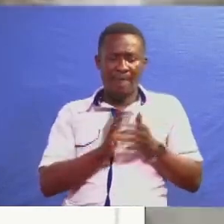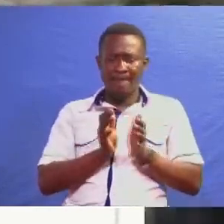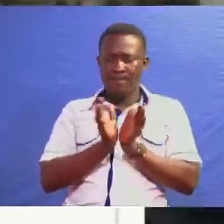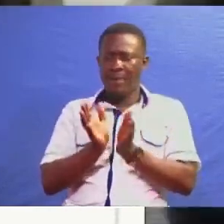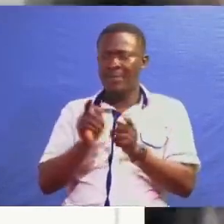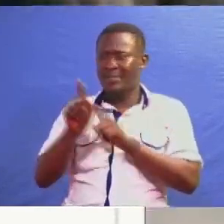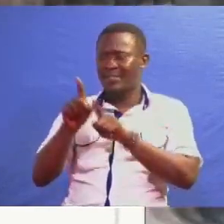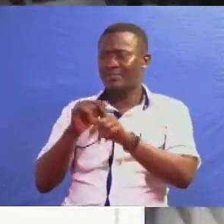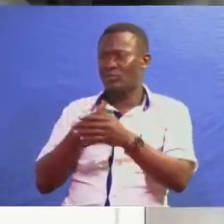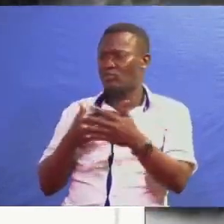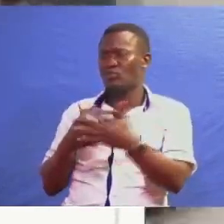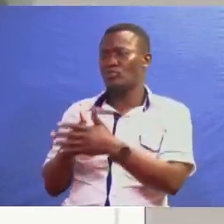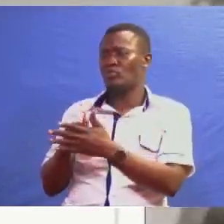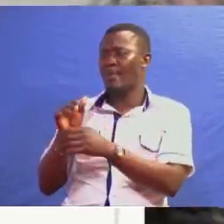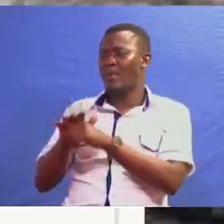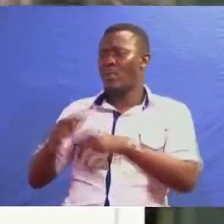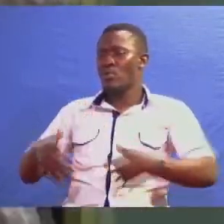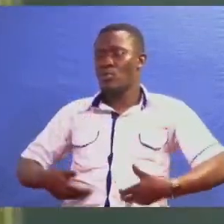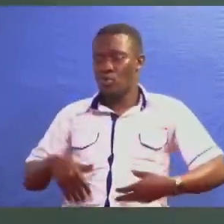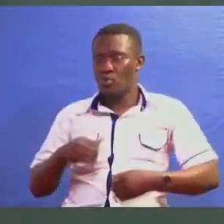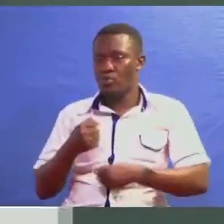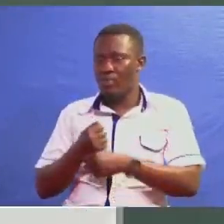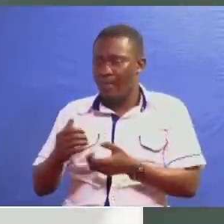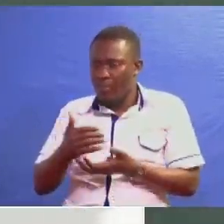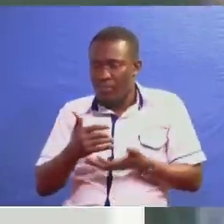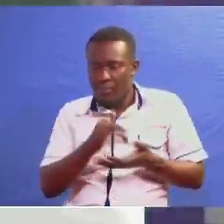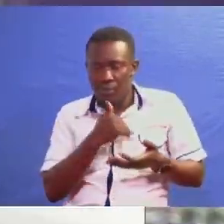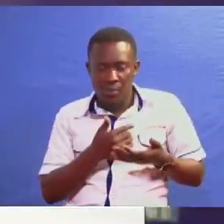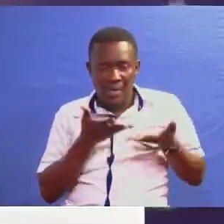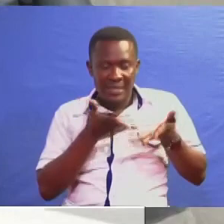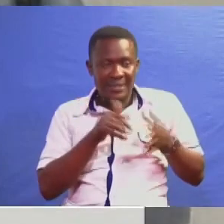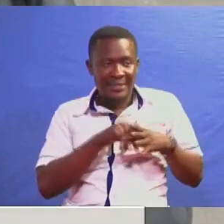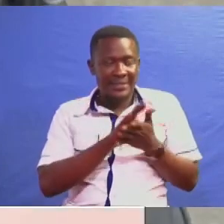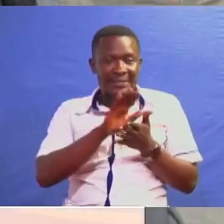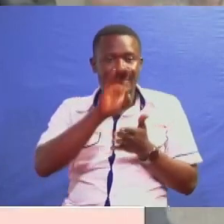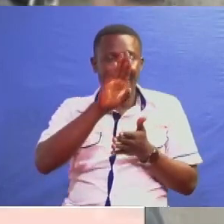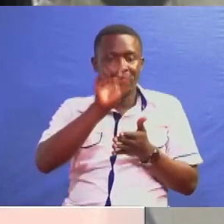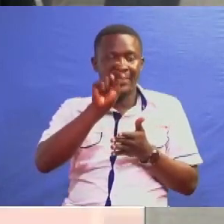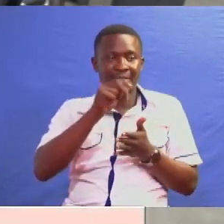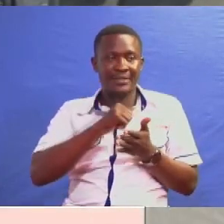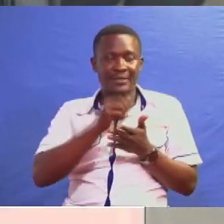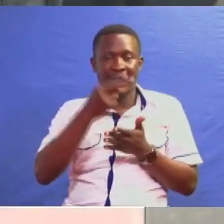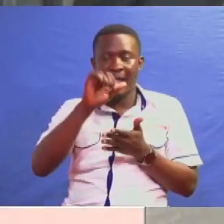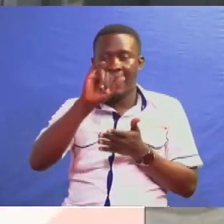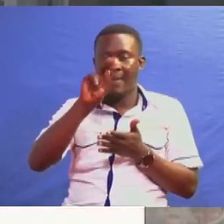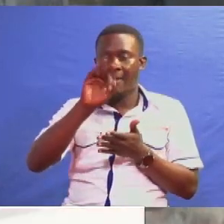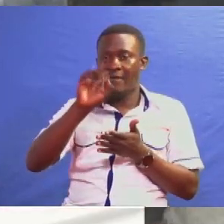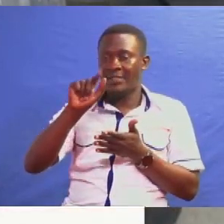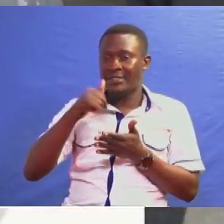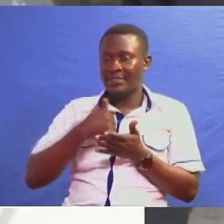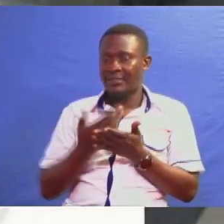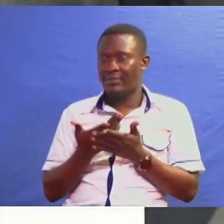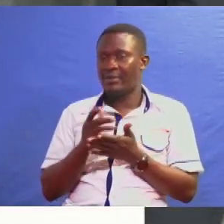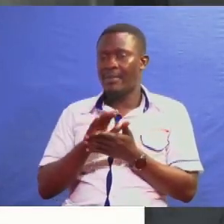halt. Popular youth mobilizers on social media were present in CBD, including Hanifa Farsafi and